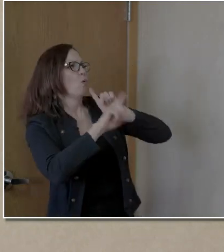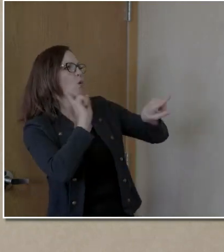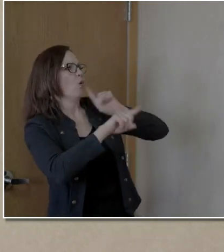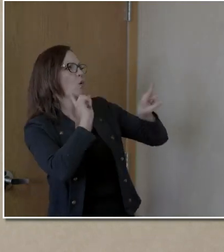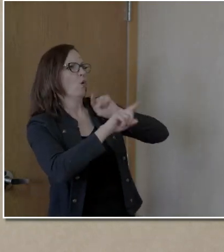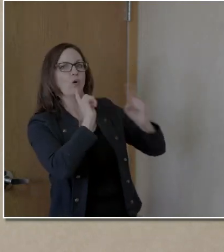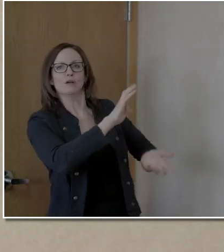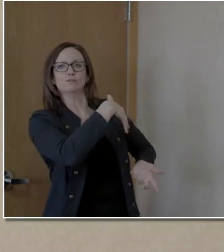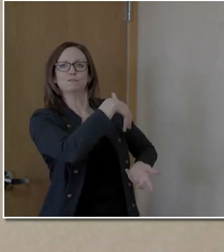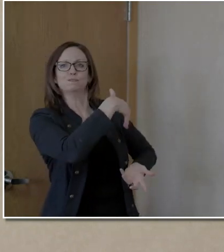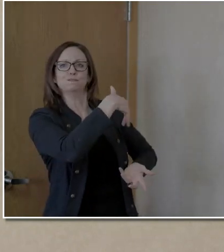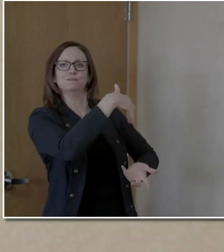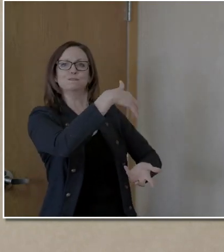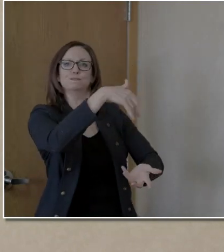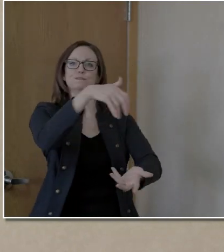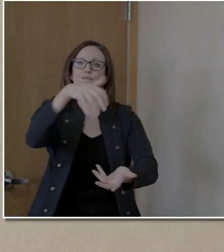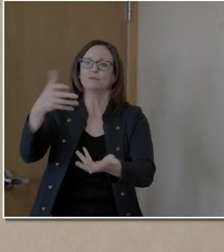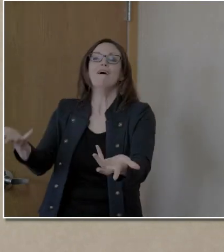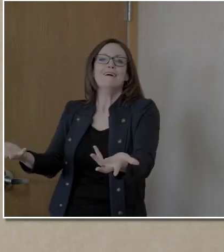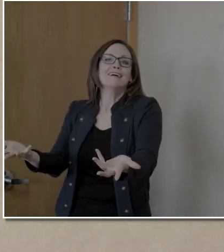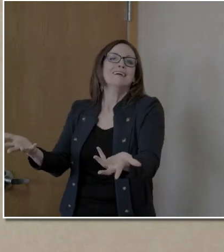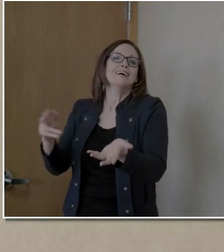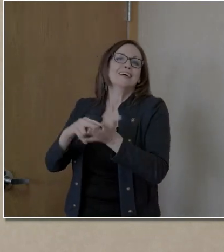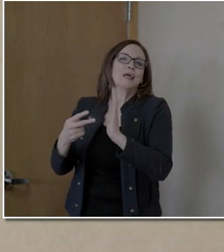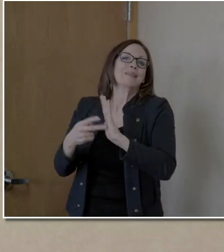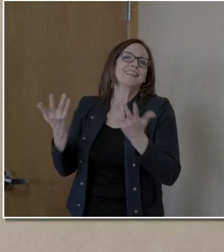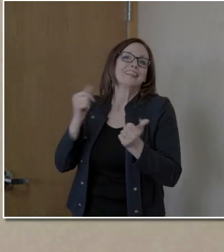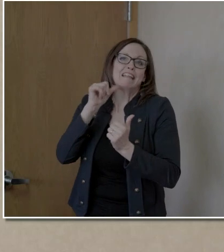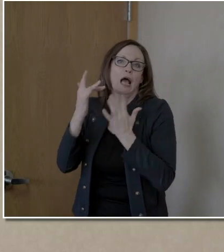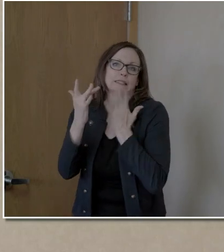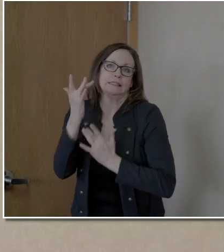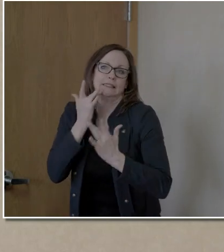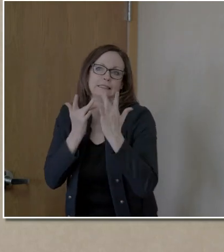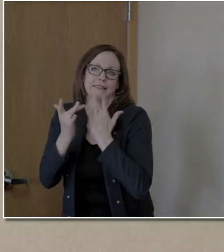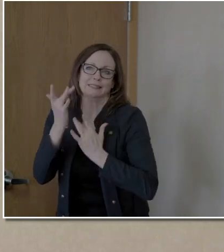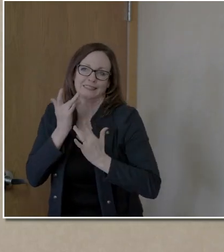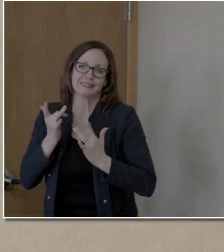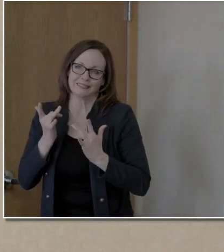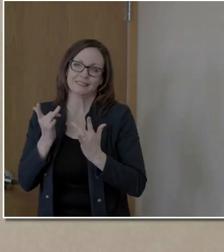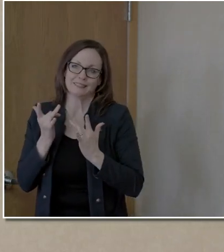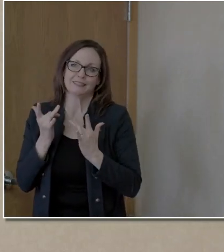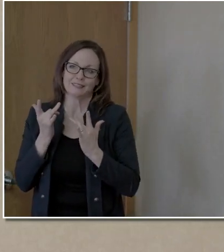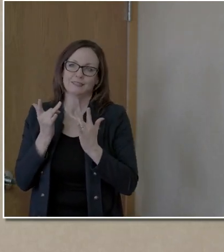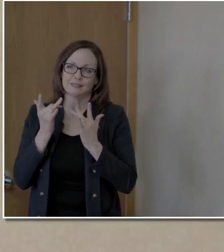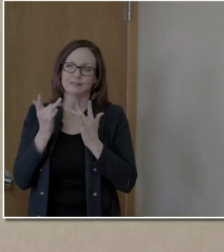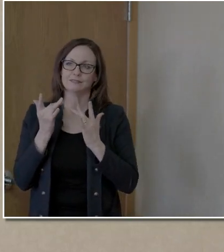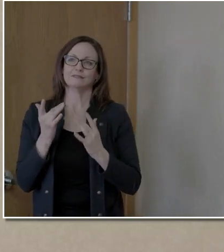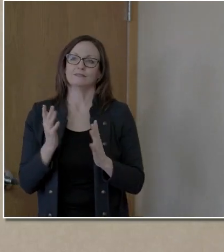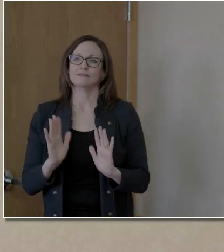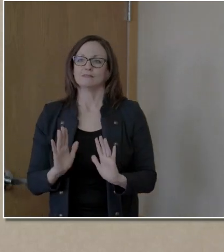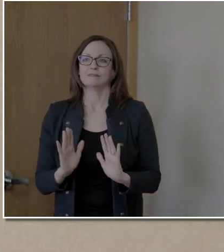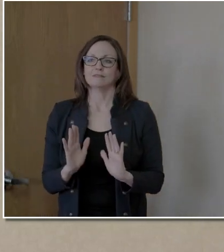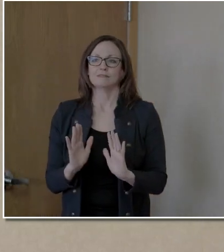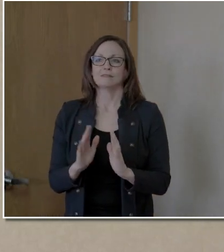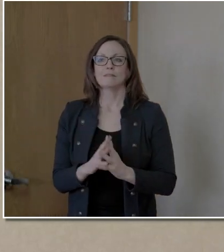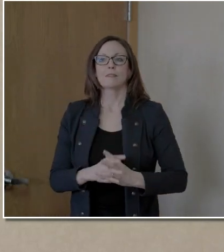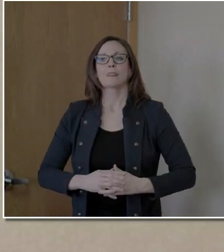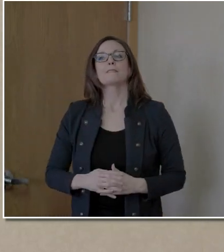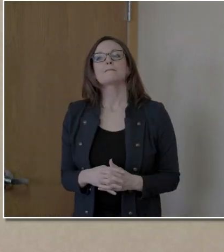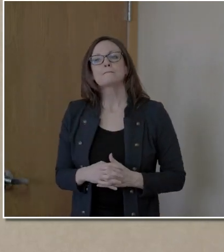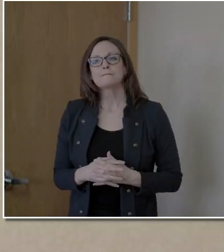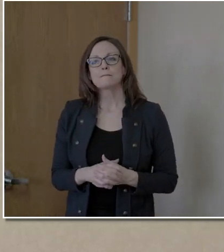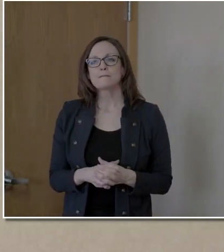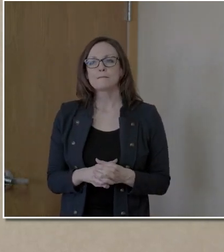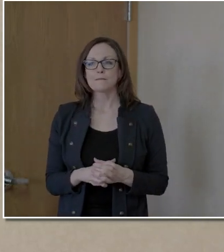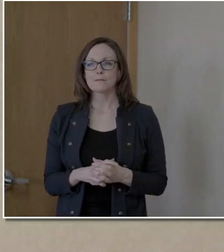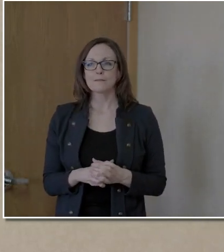But there are other barriers as well, too. You can't test unless you have PPE. And as we've been talking about,